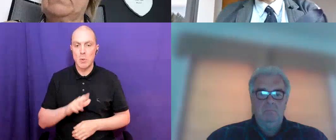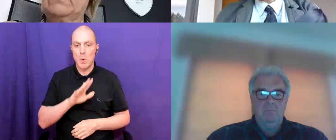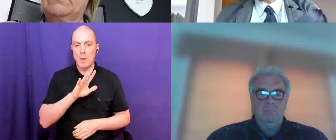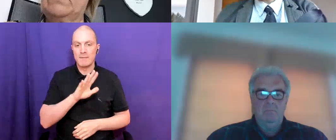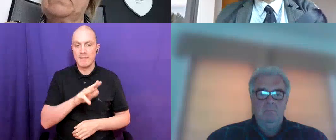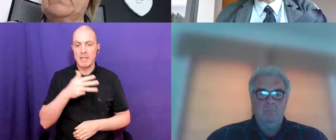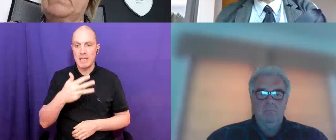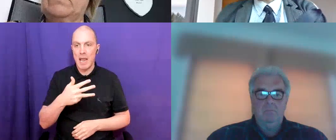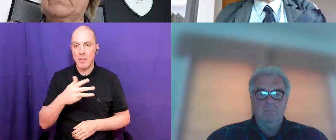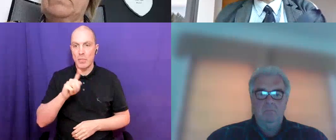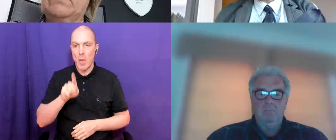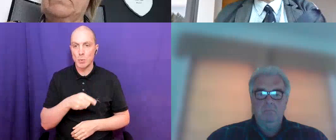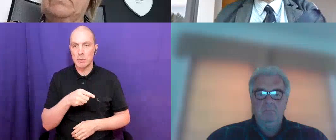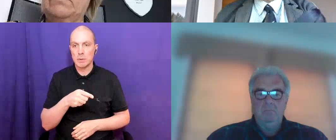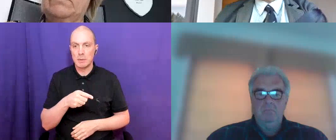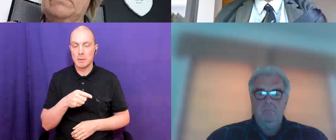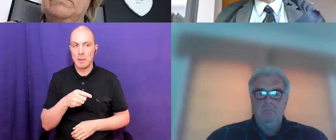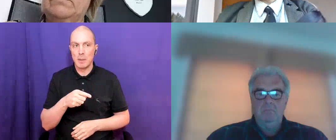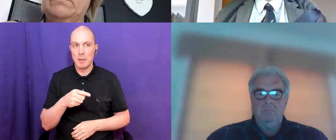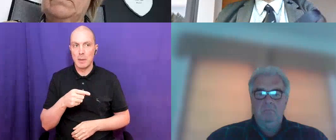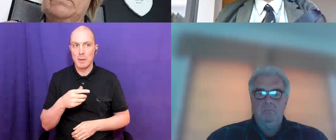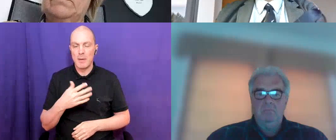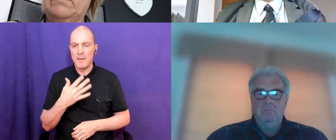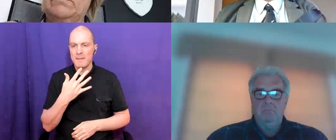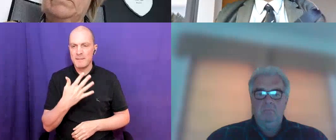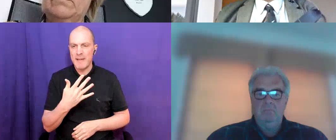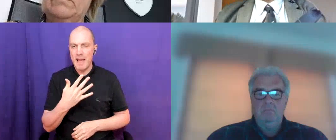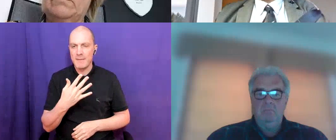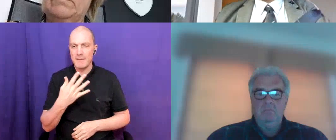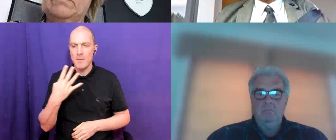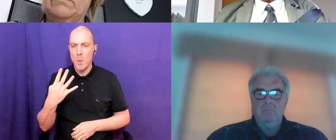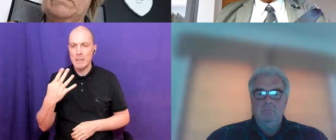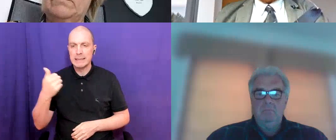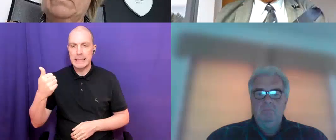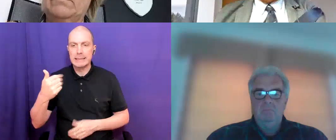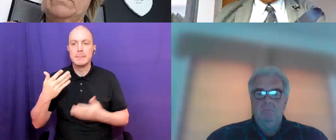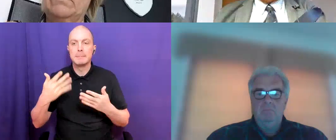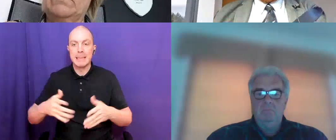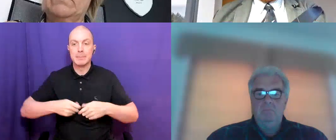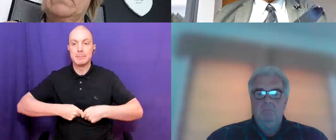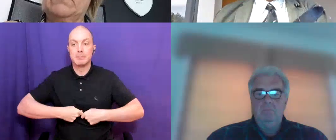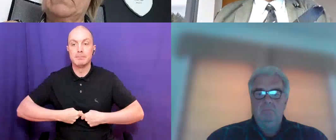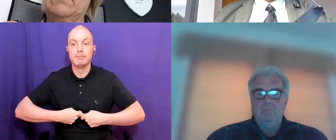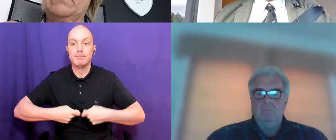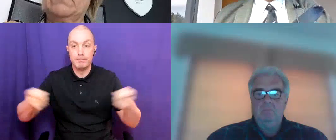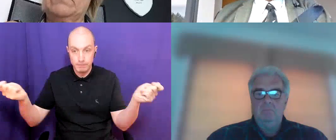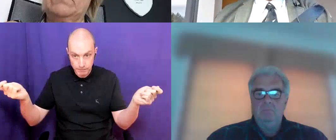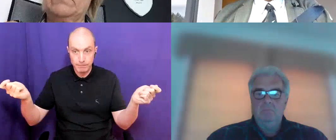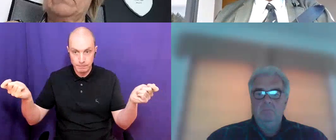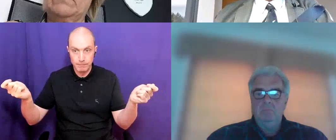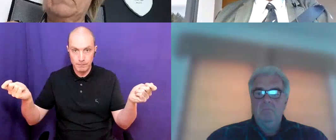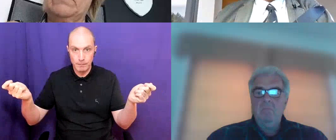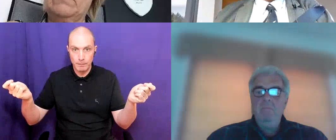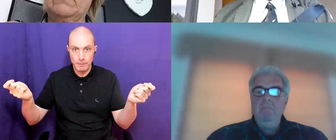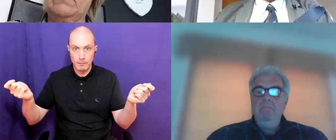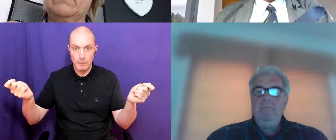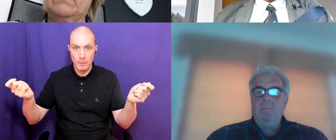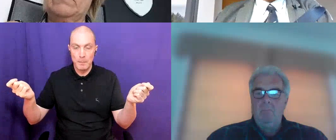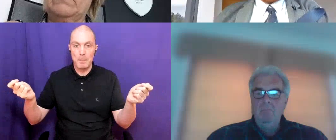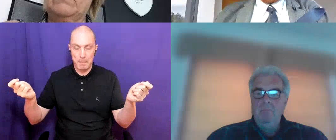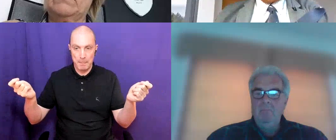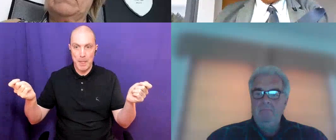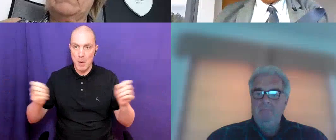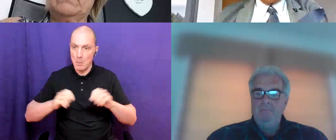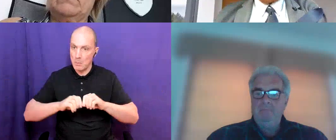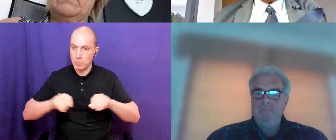50,946 postal votes issued across the 20 wards in South Lanarkshire. And as at this morning, so the right up-to-date figure,